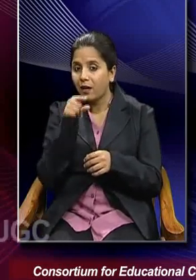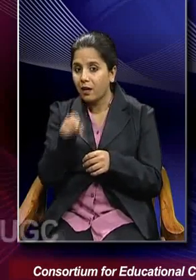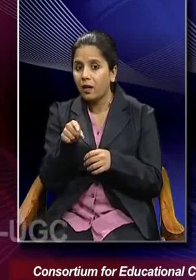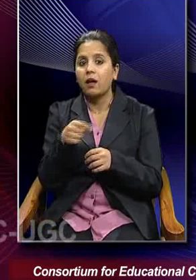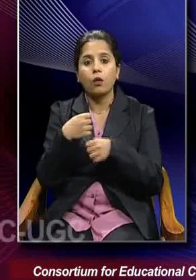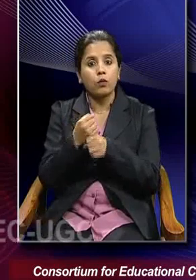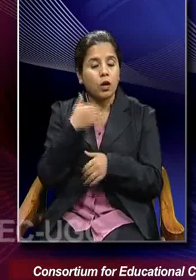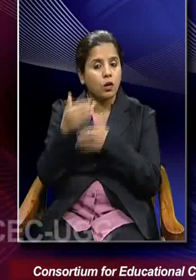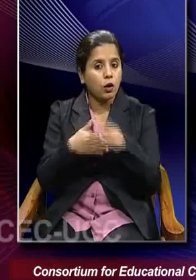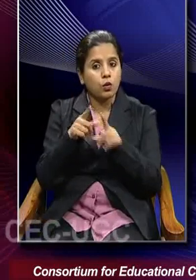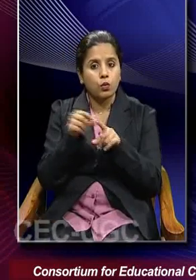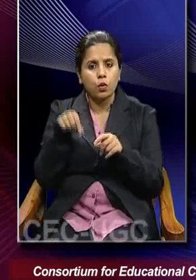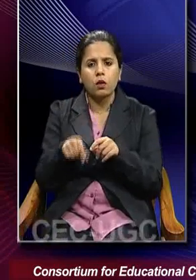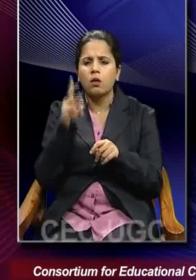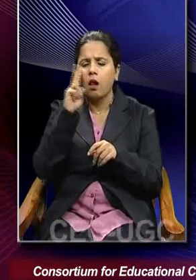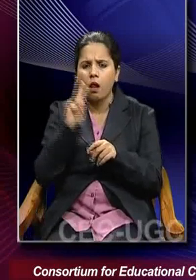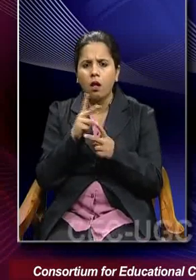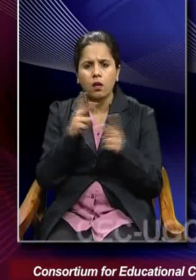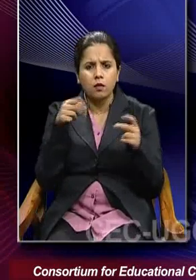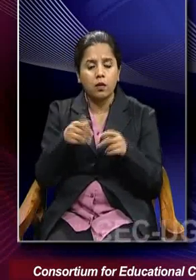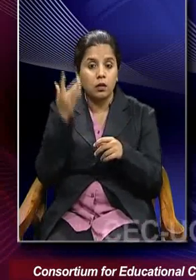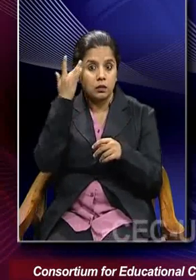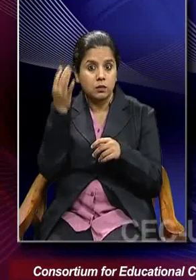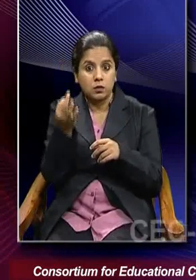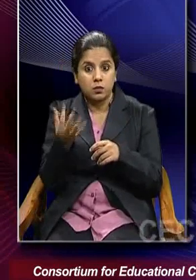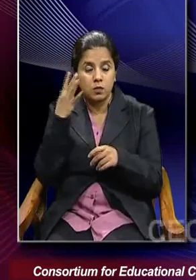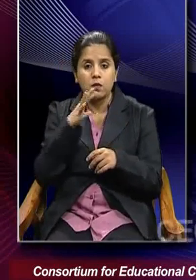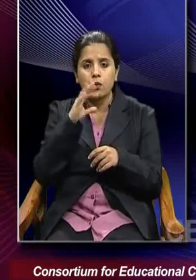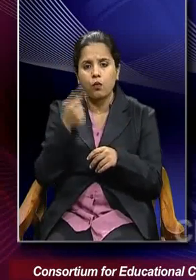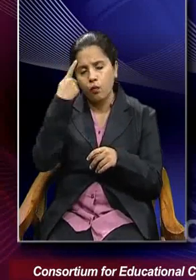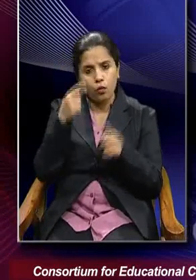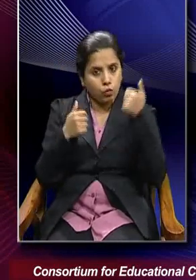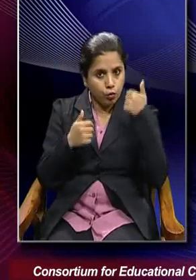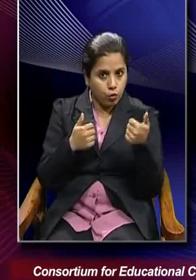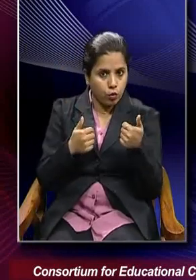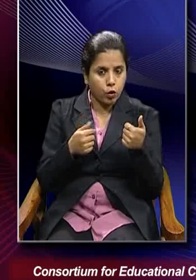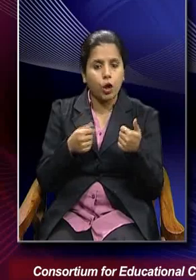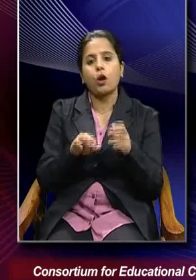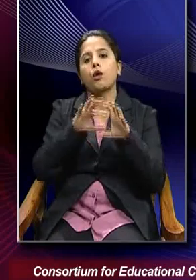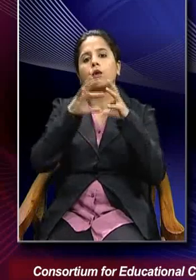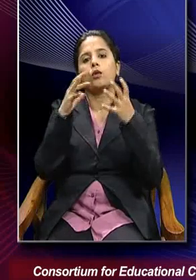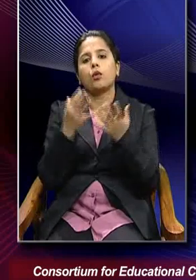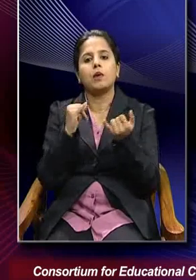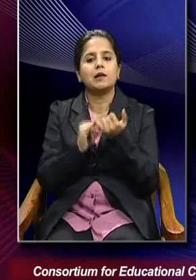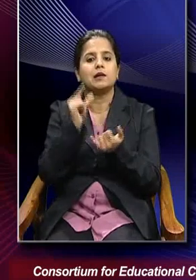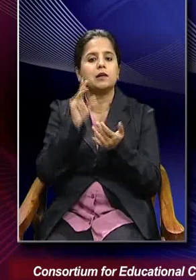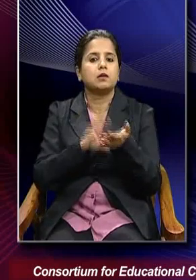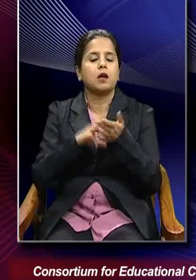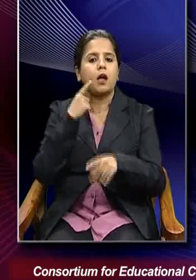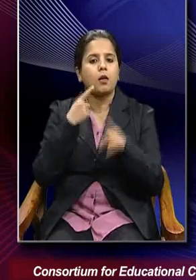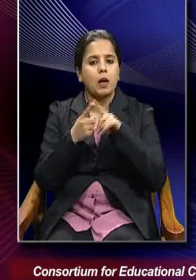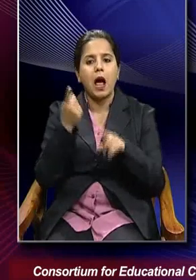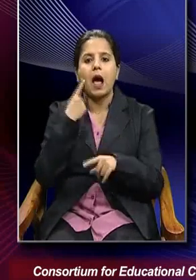of Artificial Intelligence for Good Global Summit at the